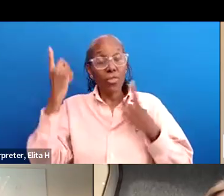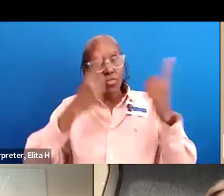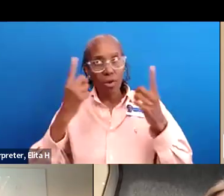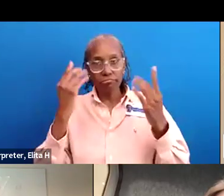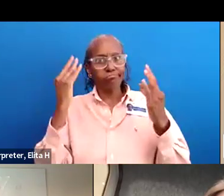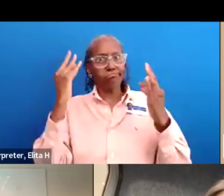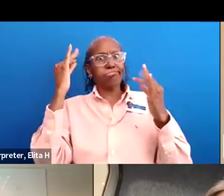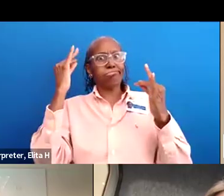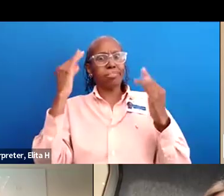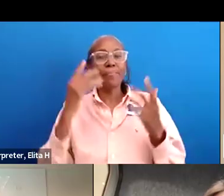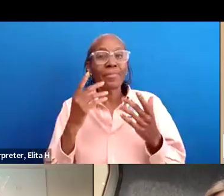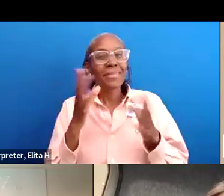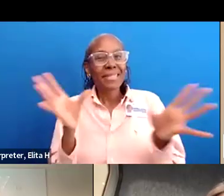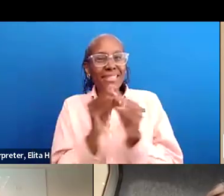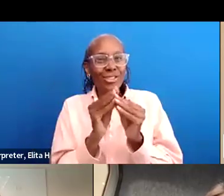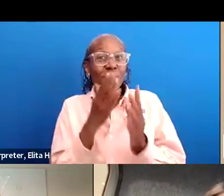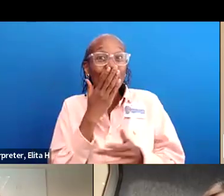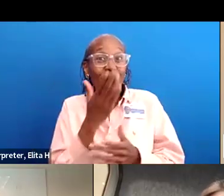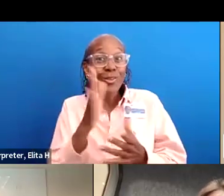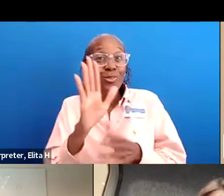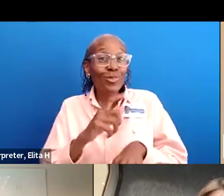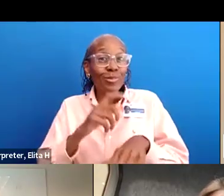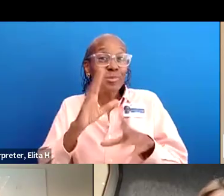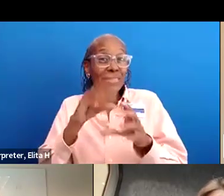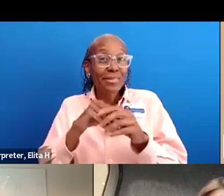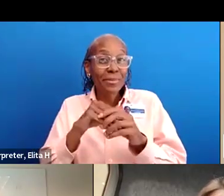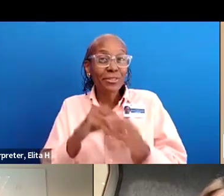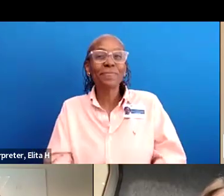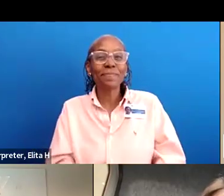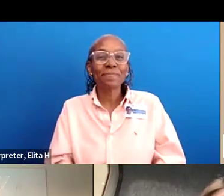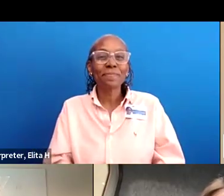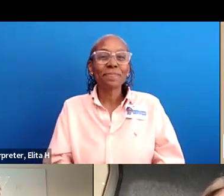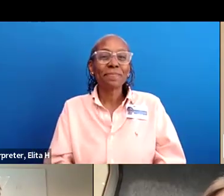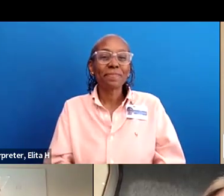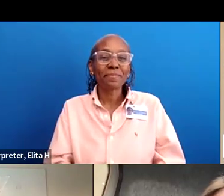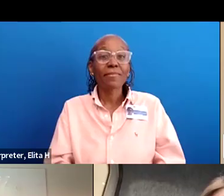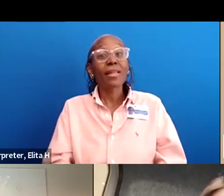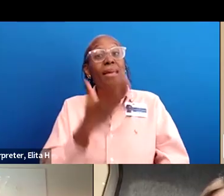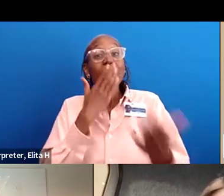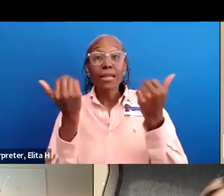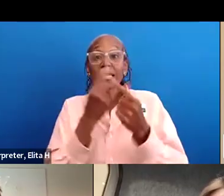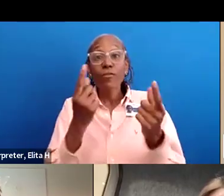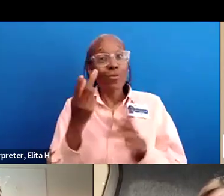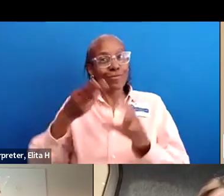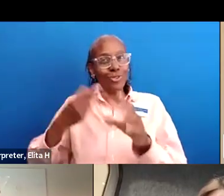thought-provoking session. So thank you very much for your participation. And thank you everyone